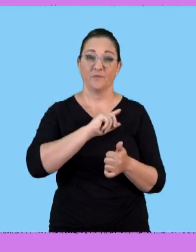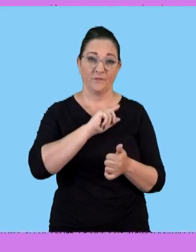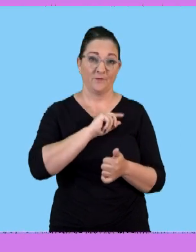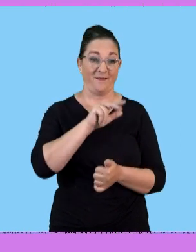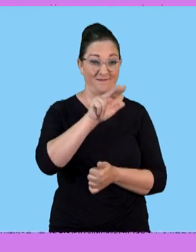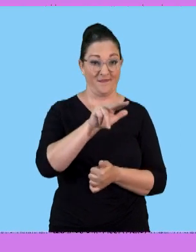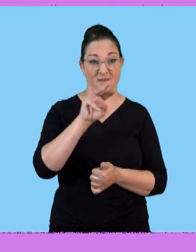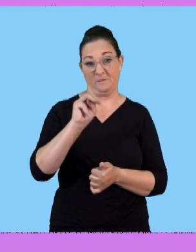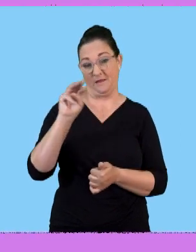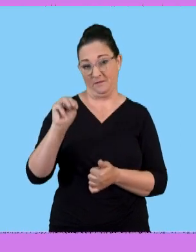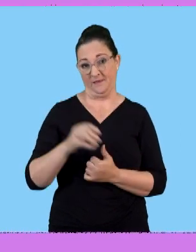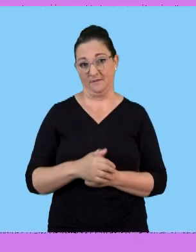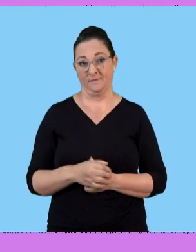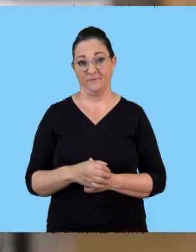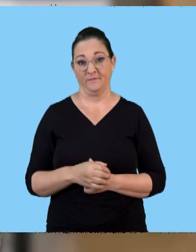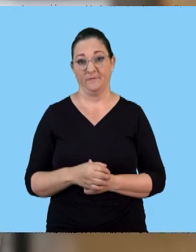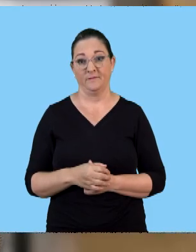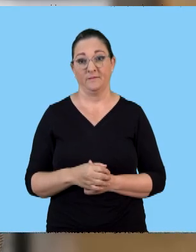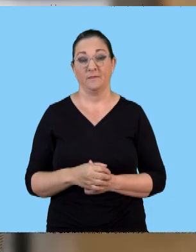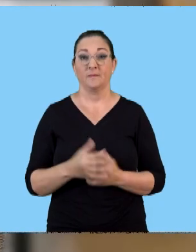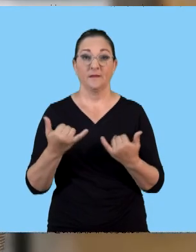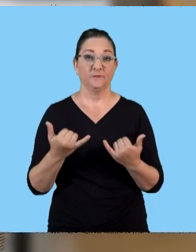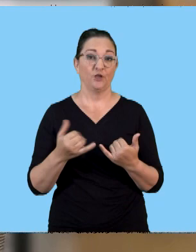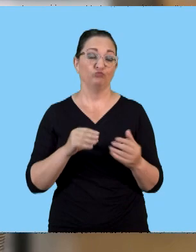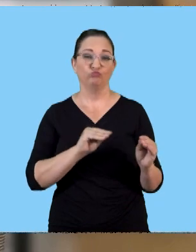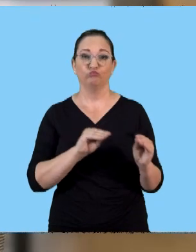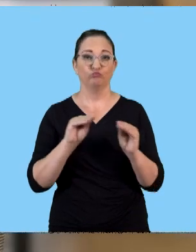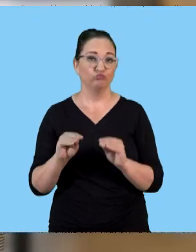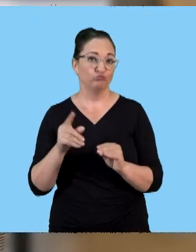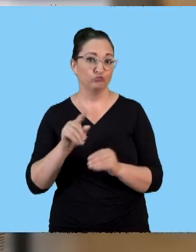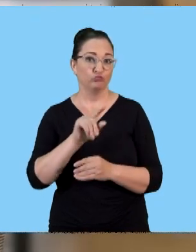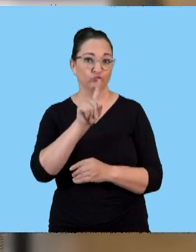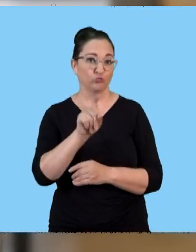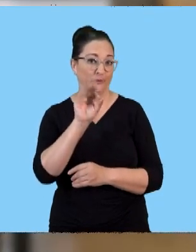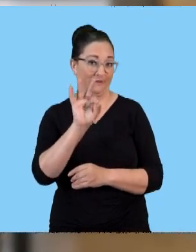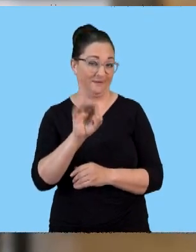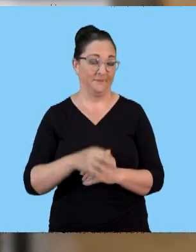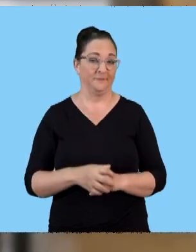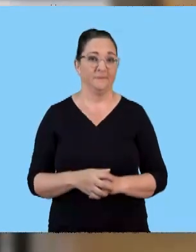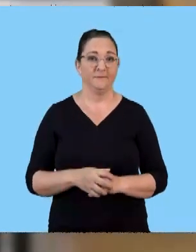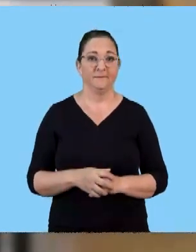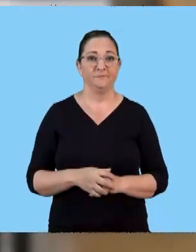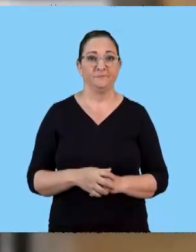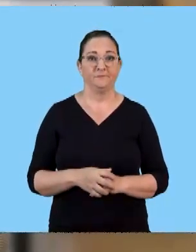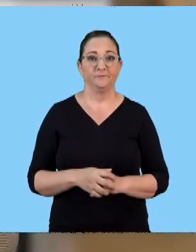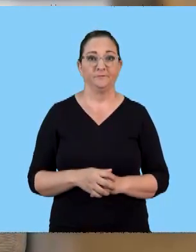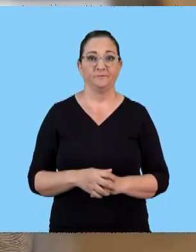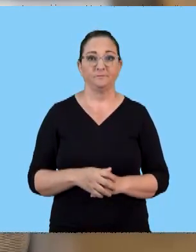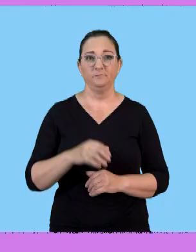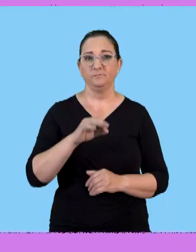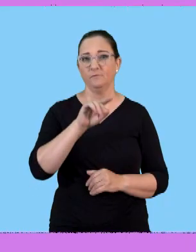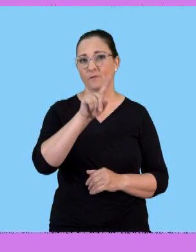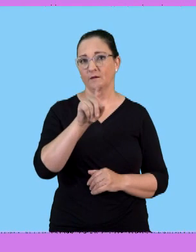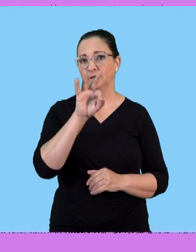here, 8 millimeters. All right, let us now move on to question number three. In question number three, we are